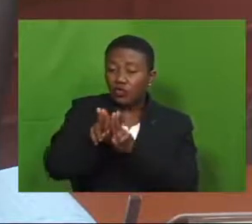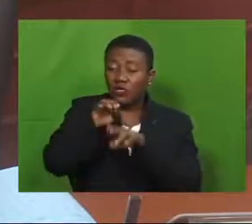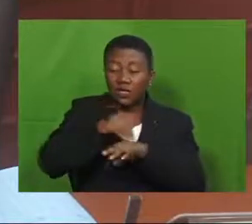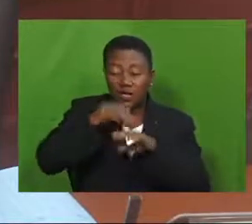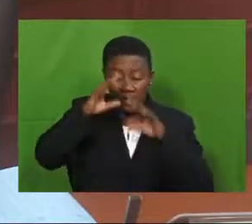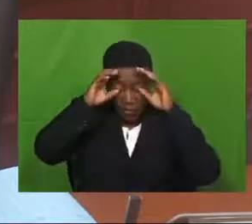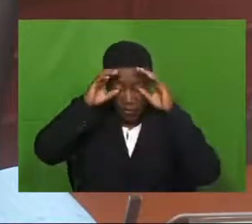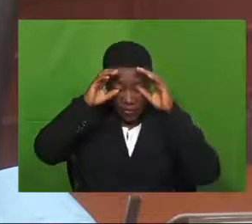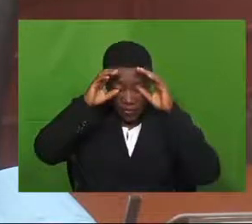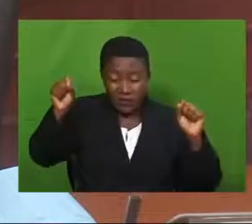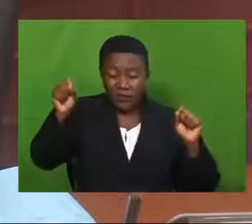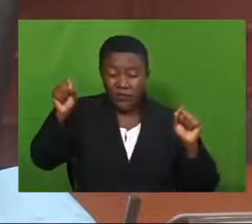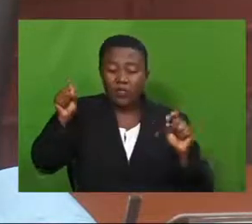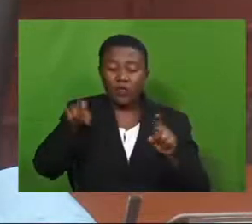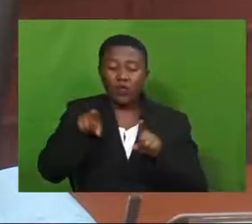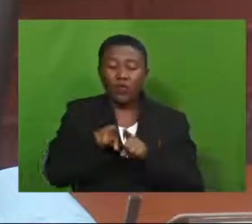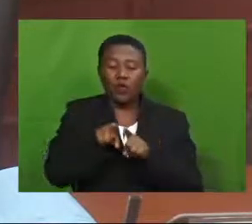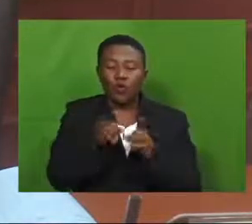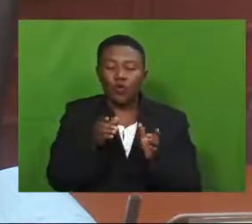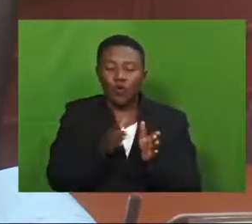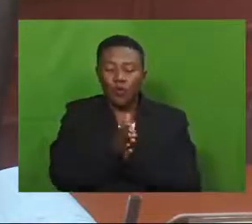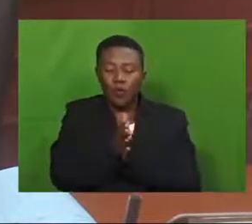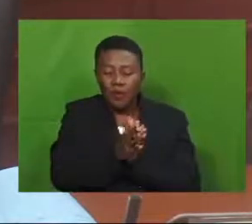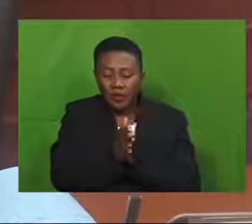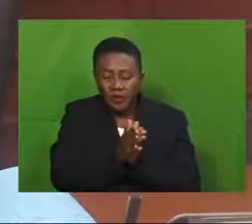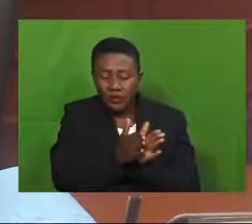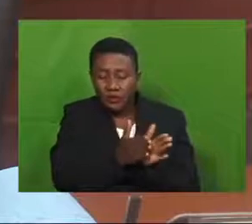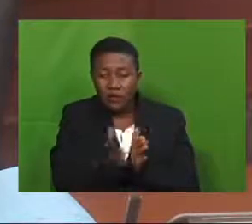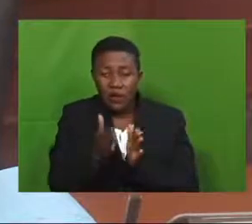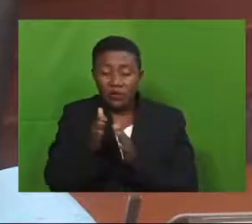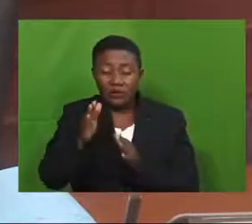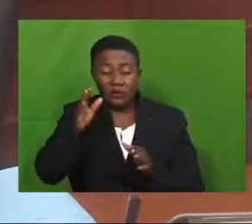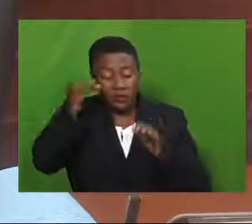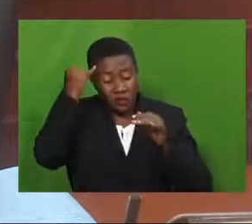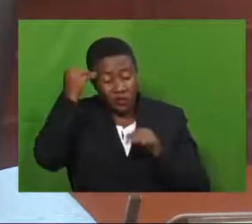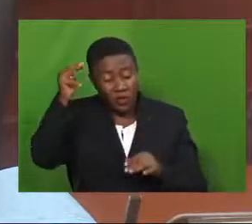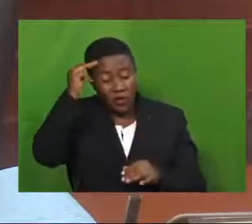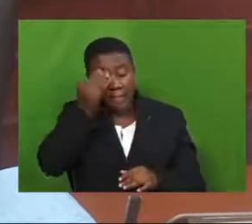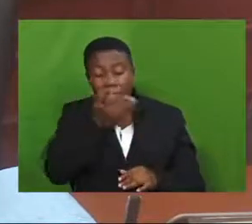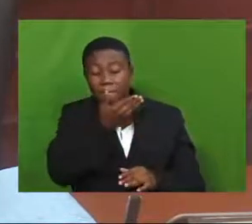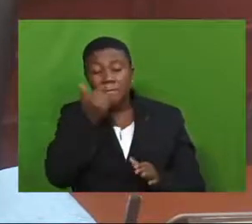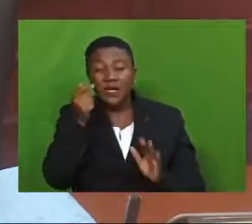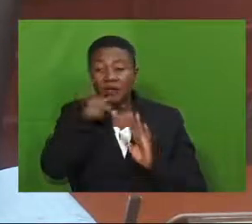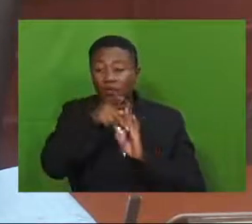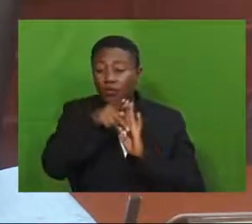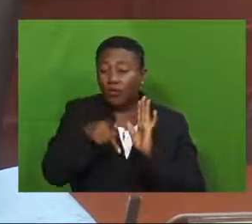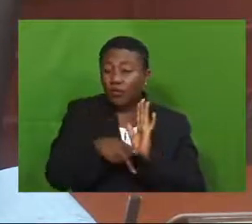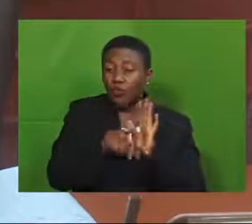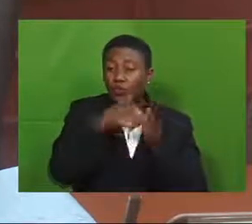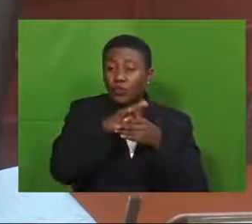team prepared Excellency John Dramani Mahama's first policy statement when he assumes